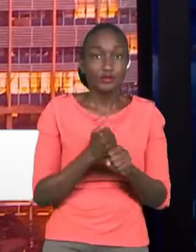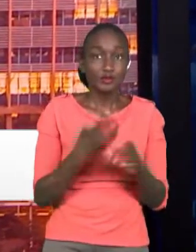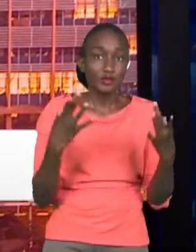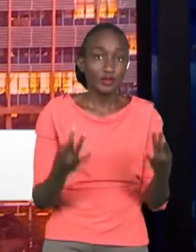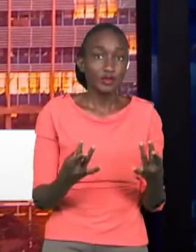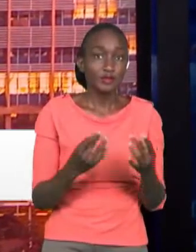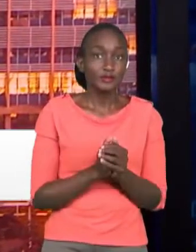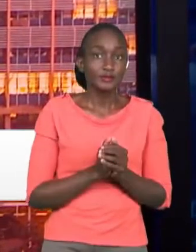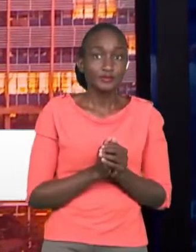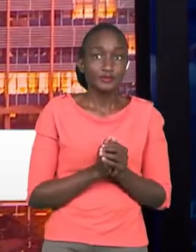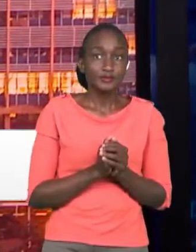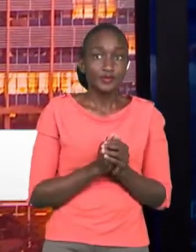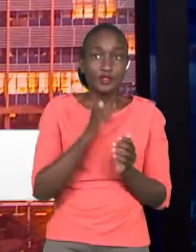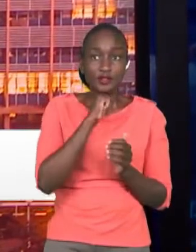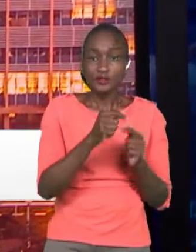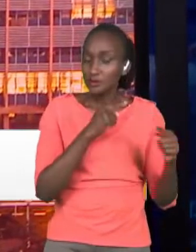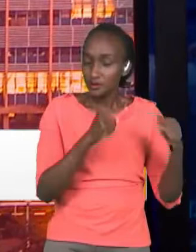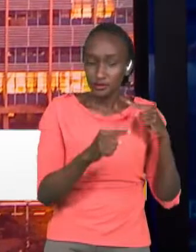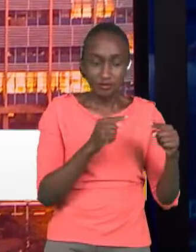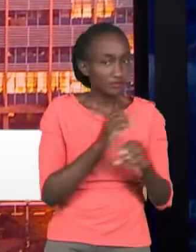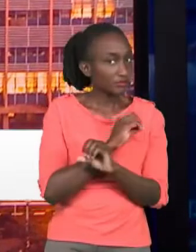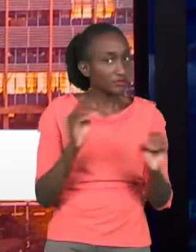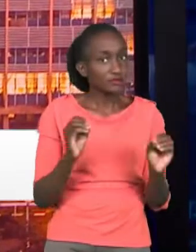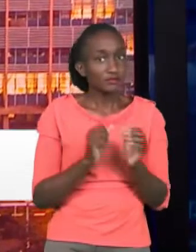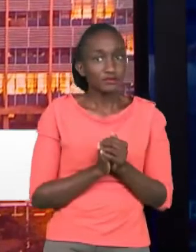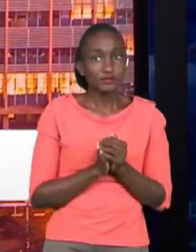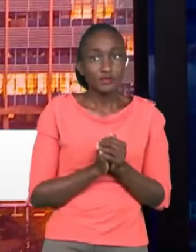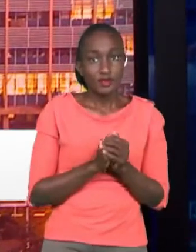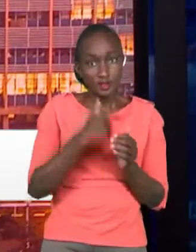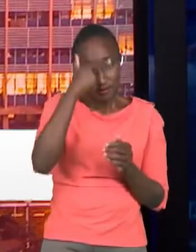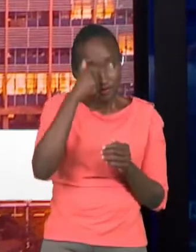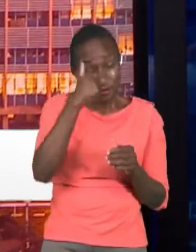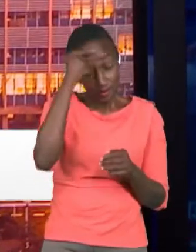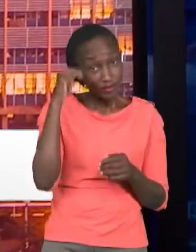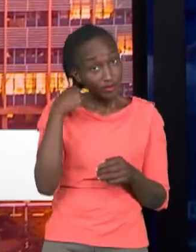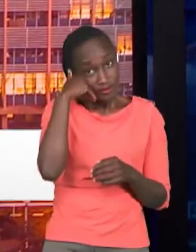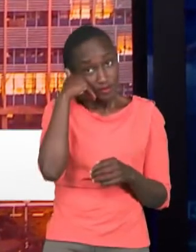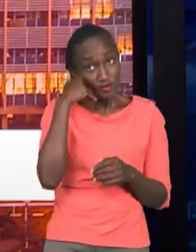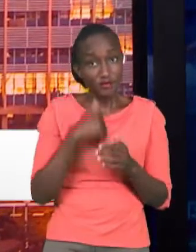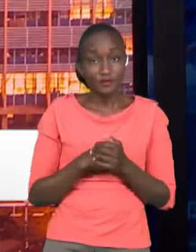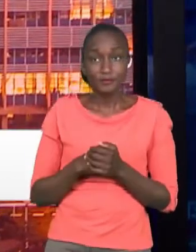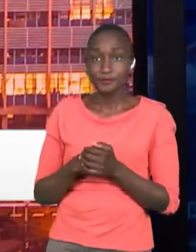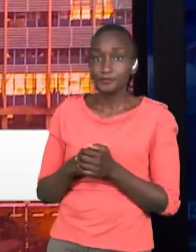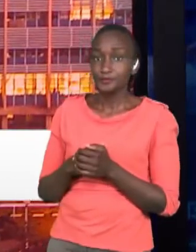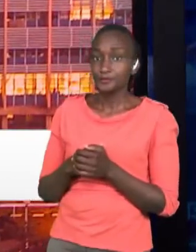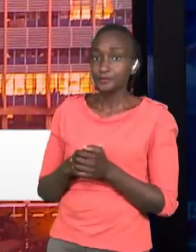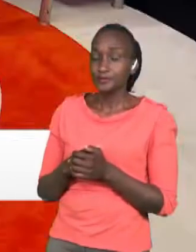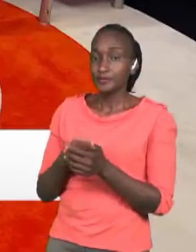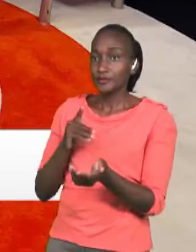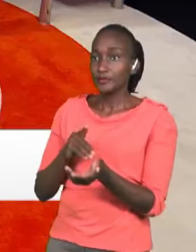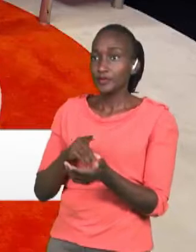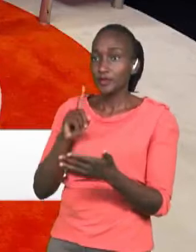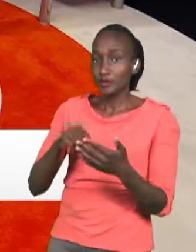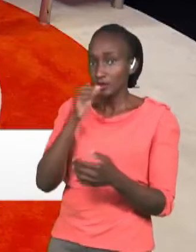exercise, it's not a competition. Yeah. You see, it's according to the disease, you can do the postures. Incrementally. Yeah. So yeah. Dr. Rajinda, what age